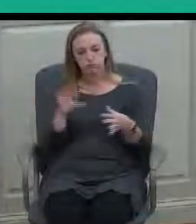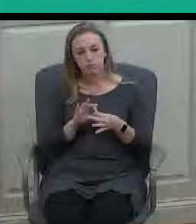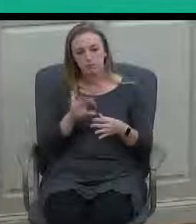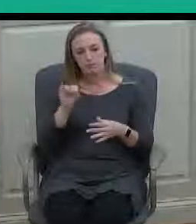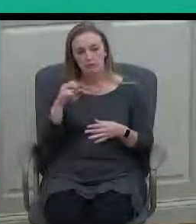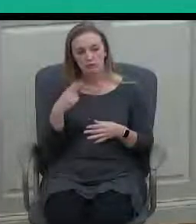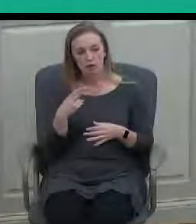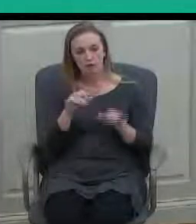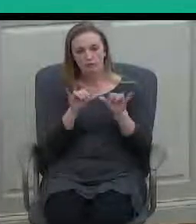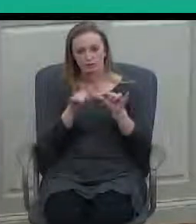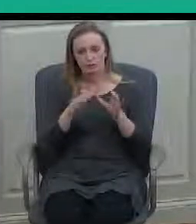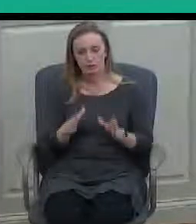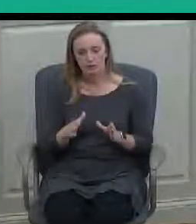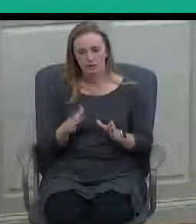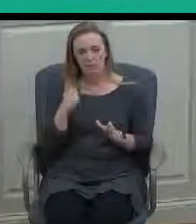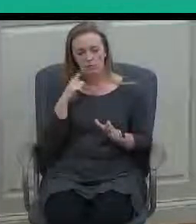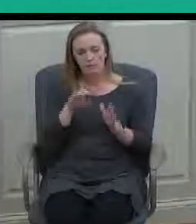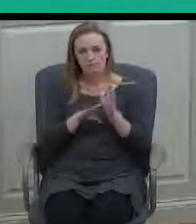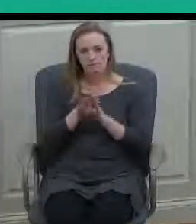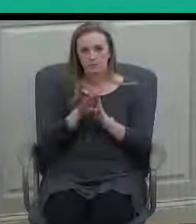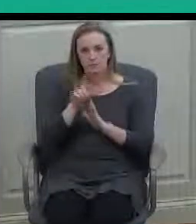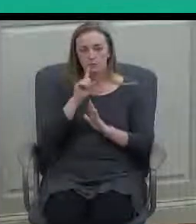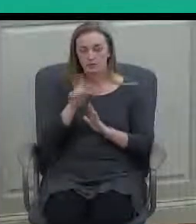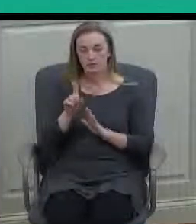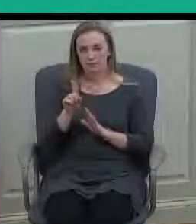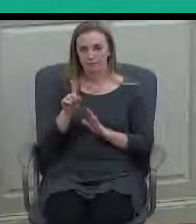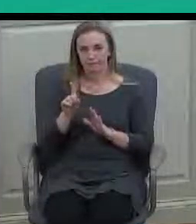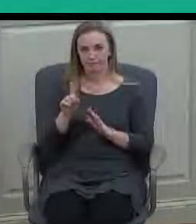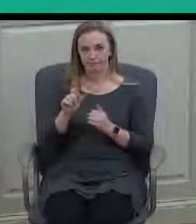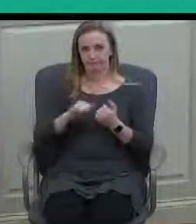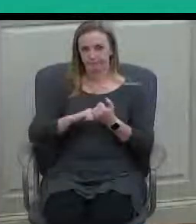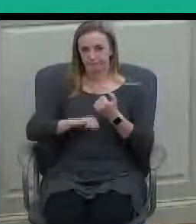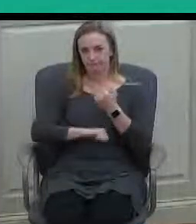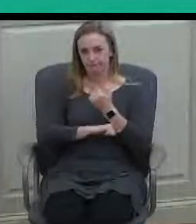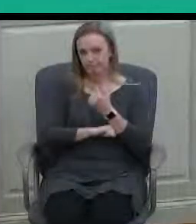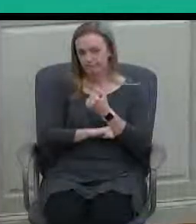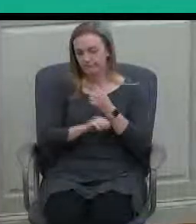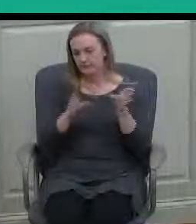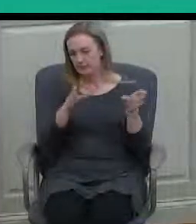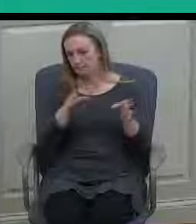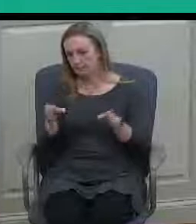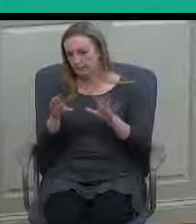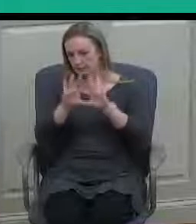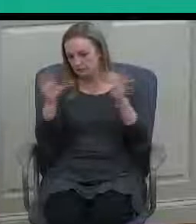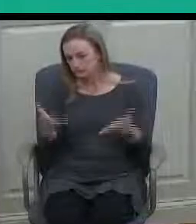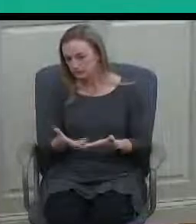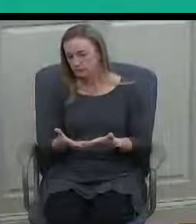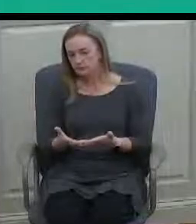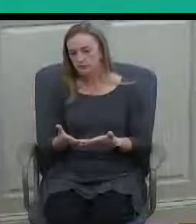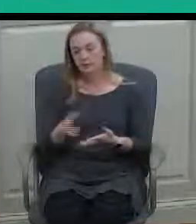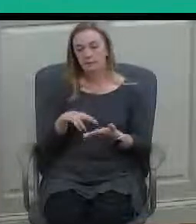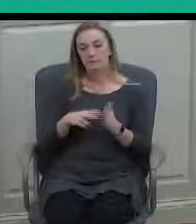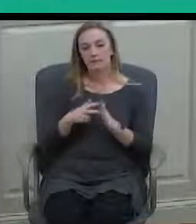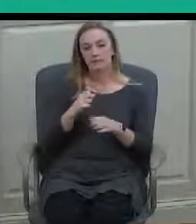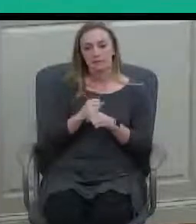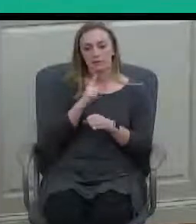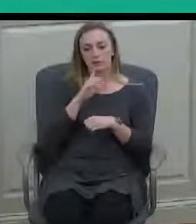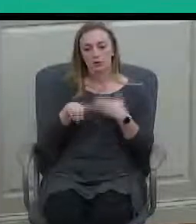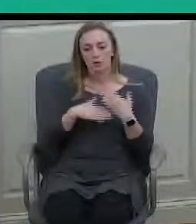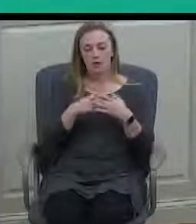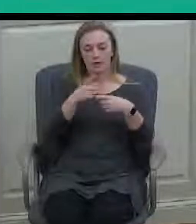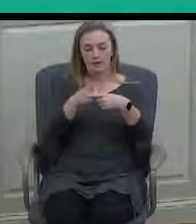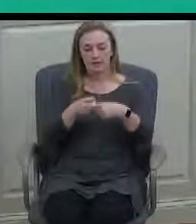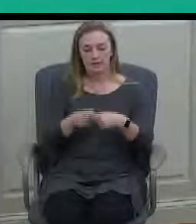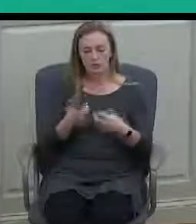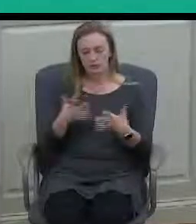up with really the framework of the plan. So that means we're making sure that all of the intersections have been